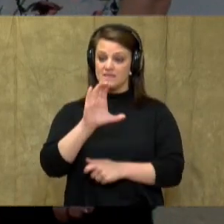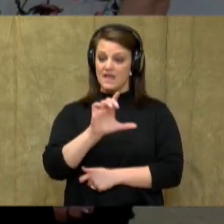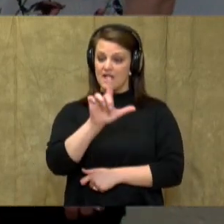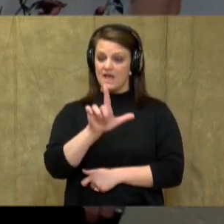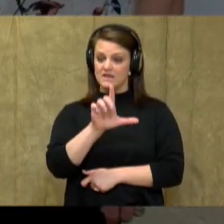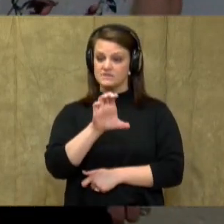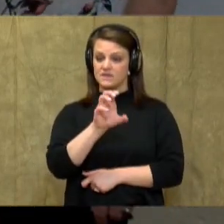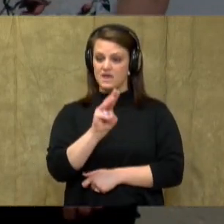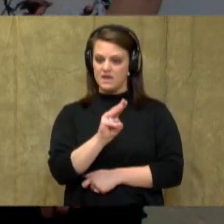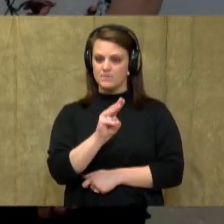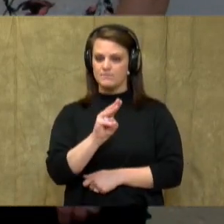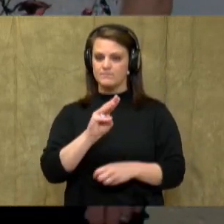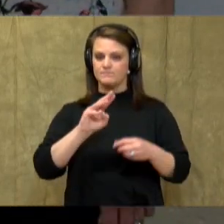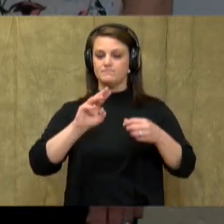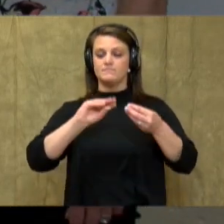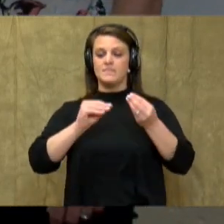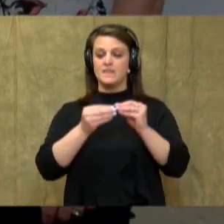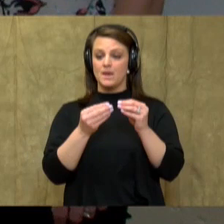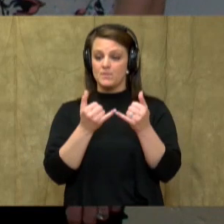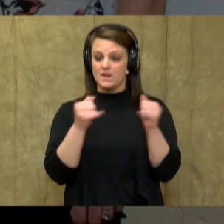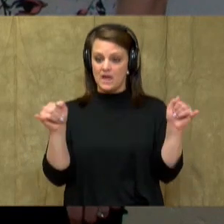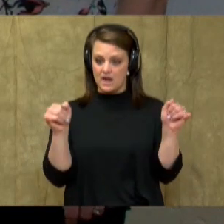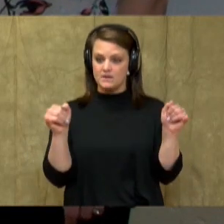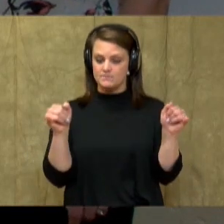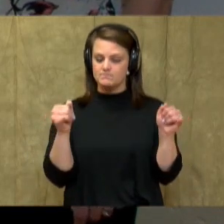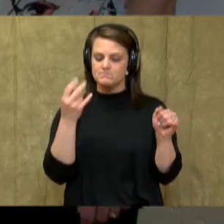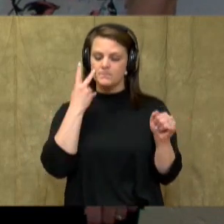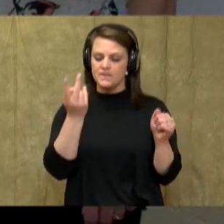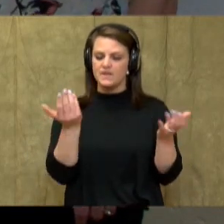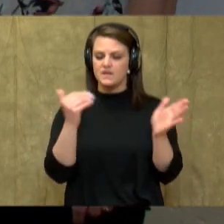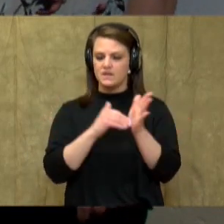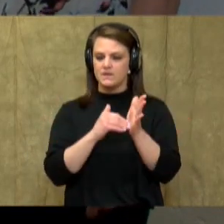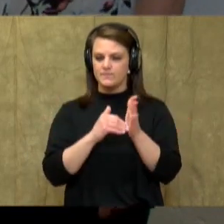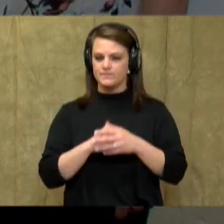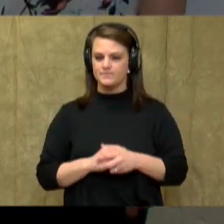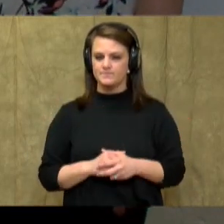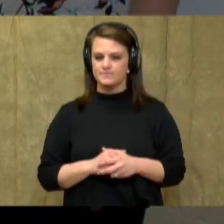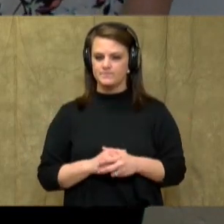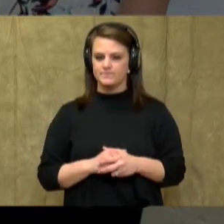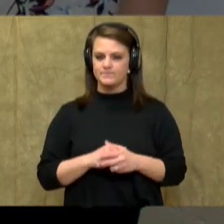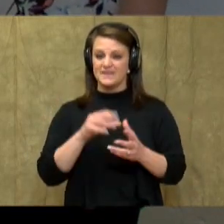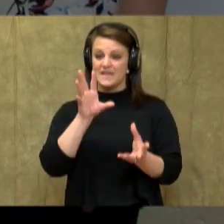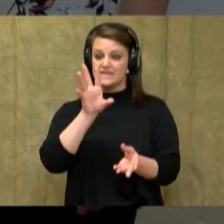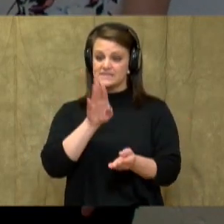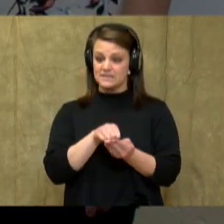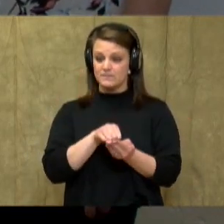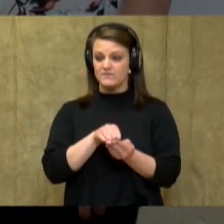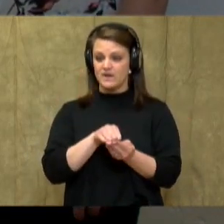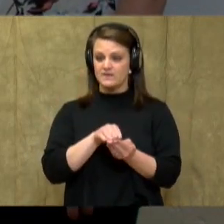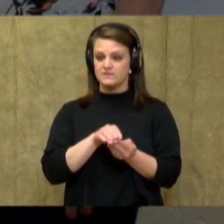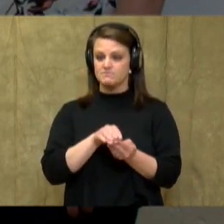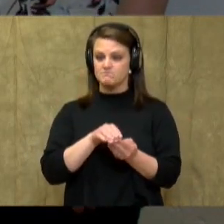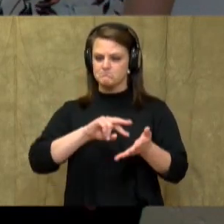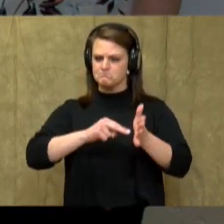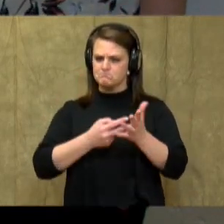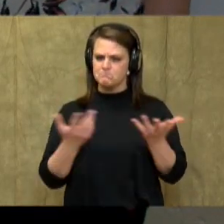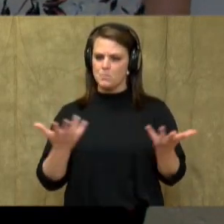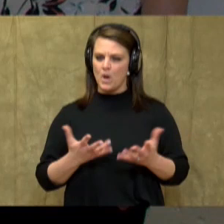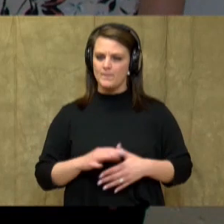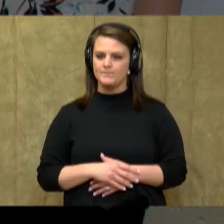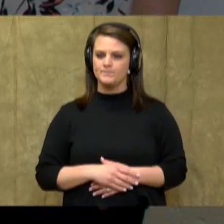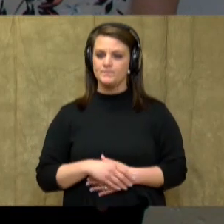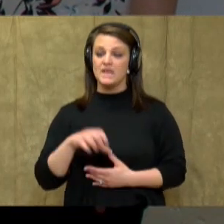multiple, a number line. We're going to really look at number lines again today. Simplifying, what that means.